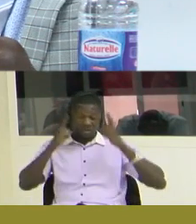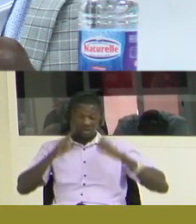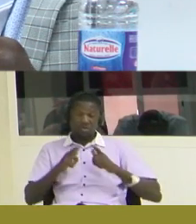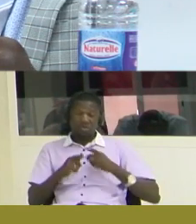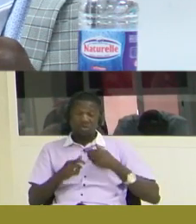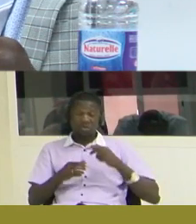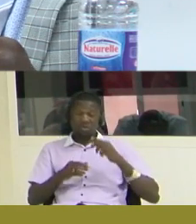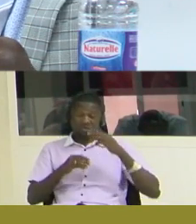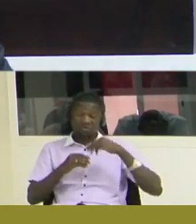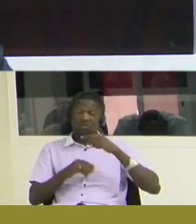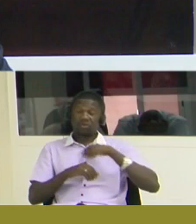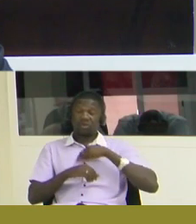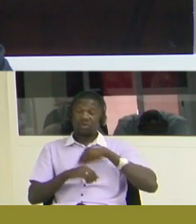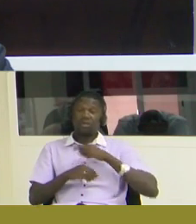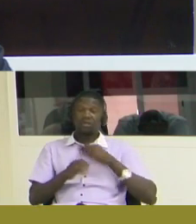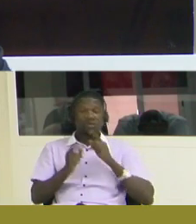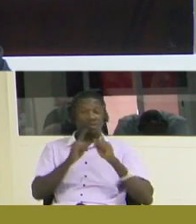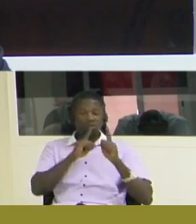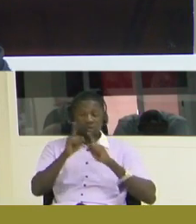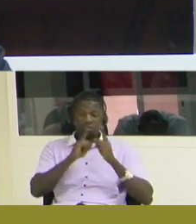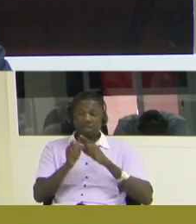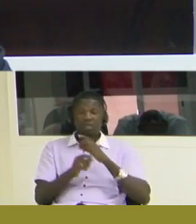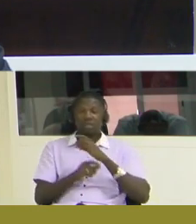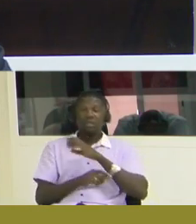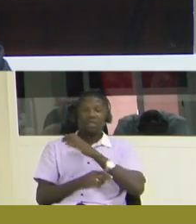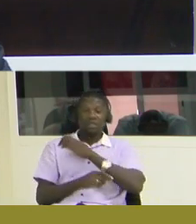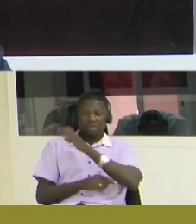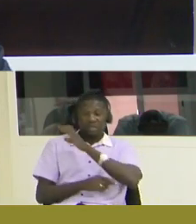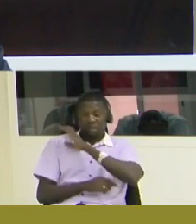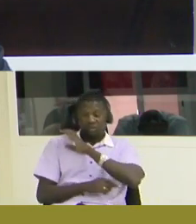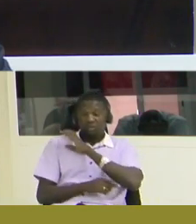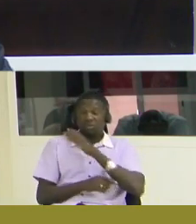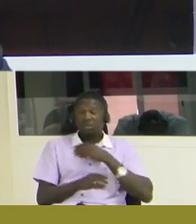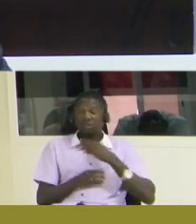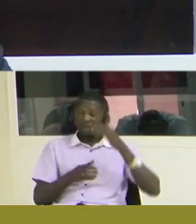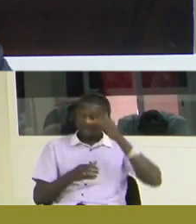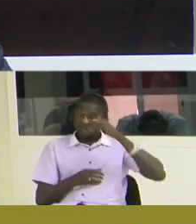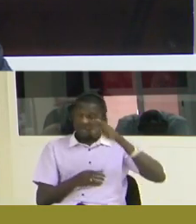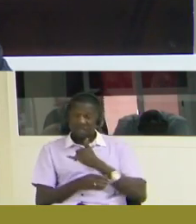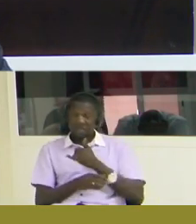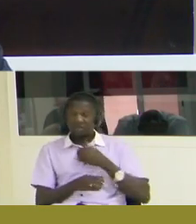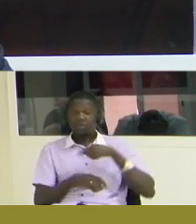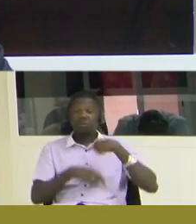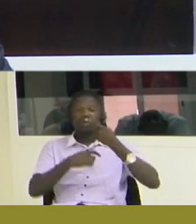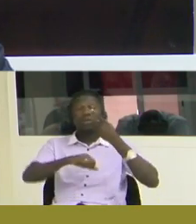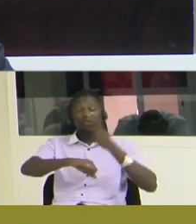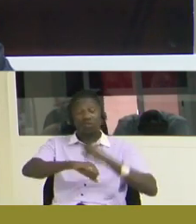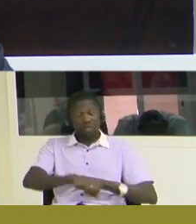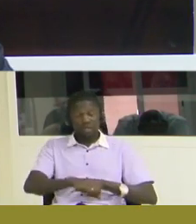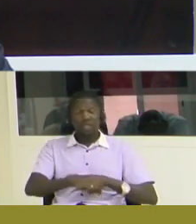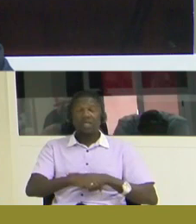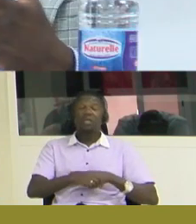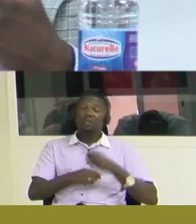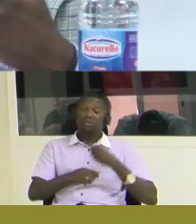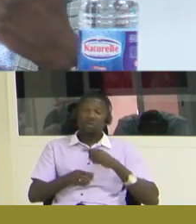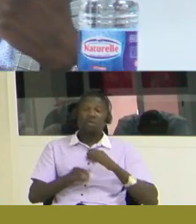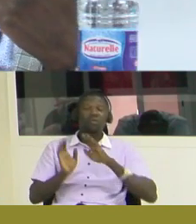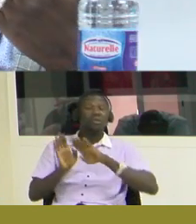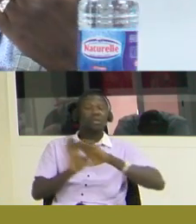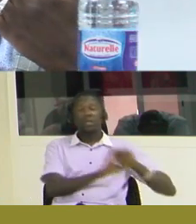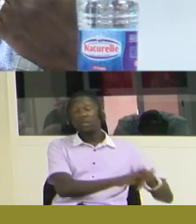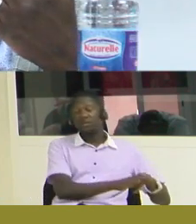discussed by counsel and agreed that from now on when we are coming together we leave our weapons behind and that is the normal